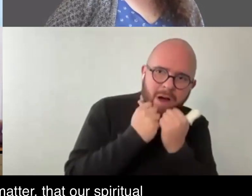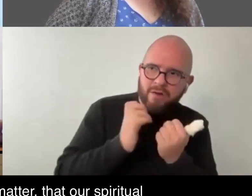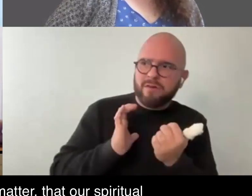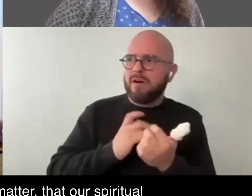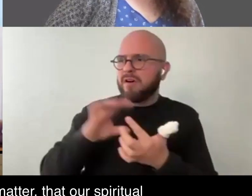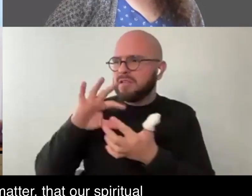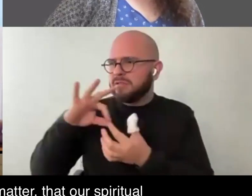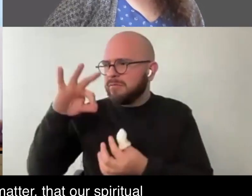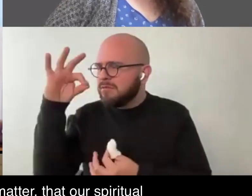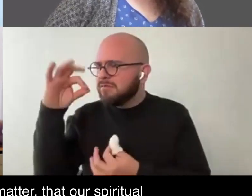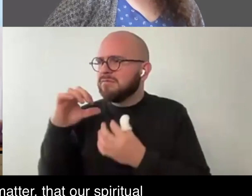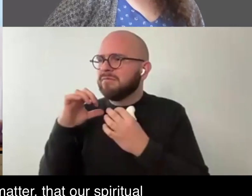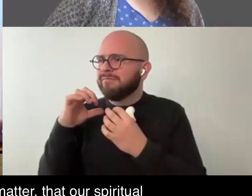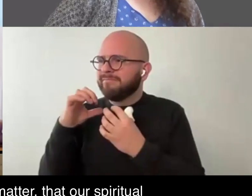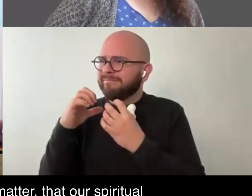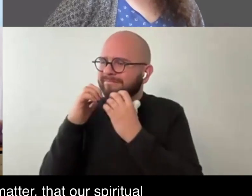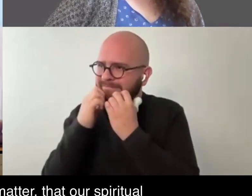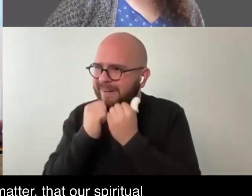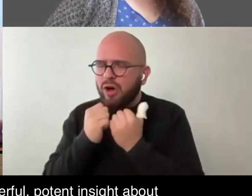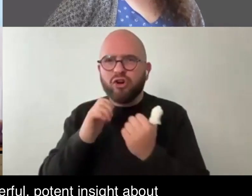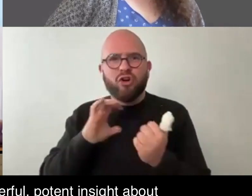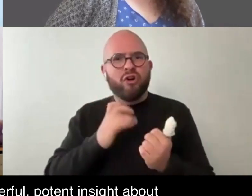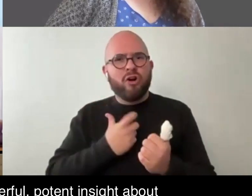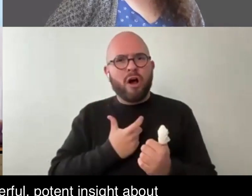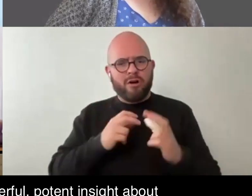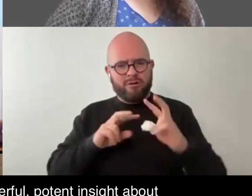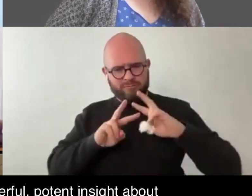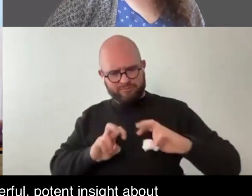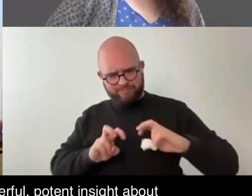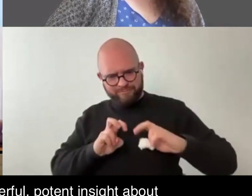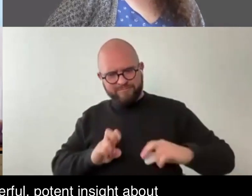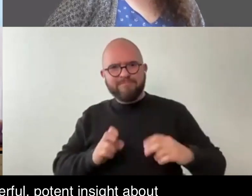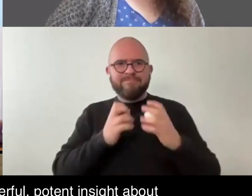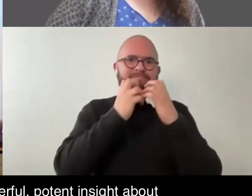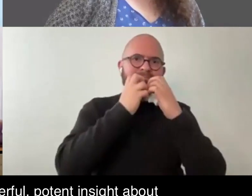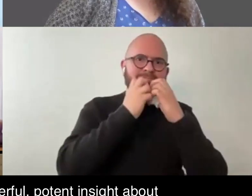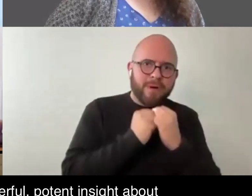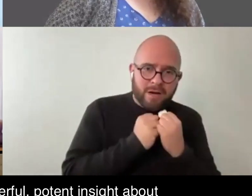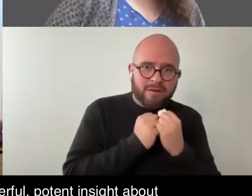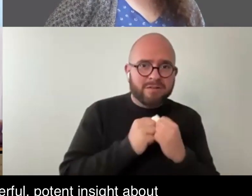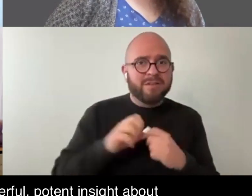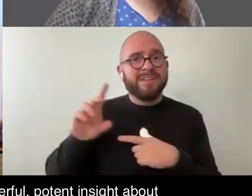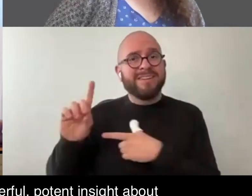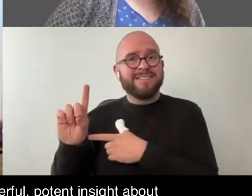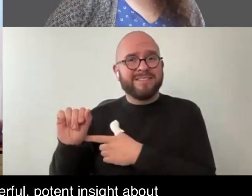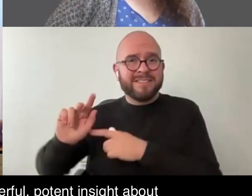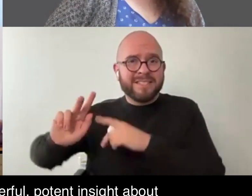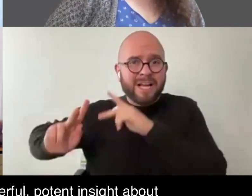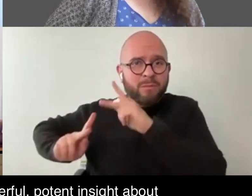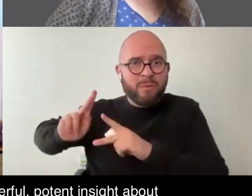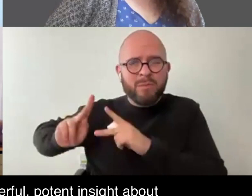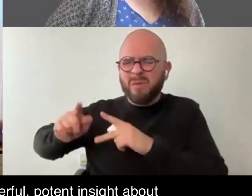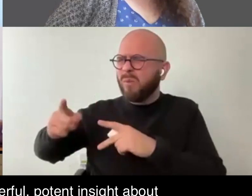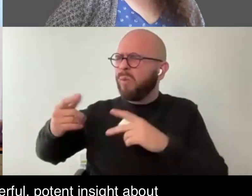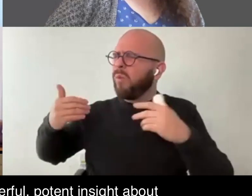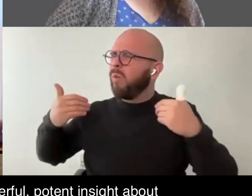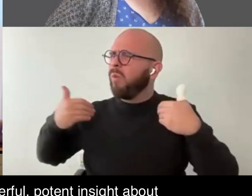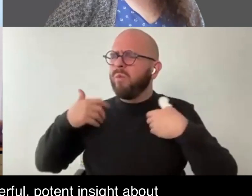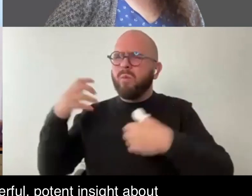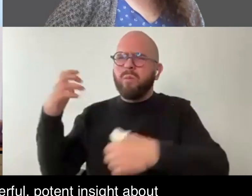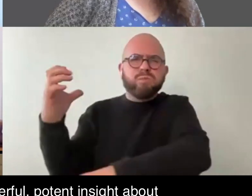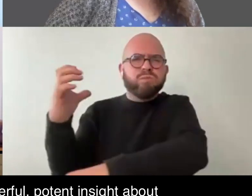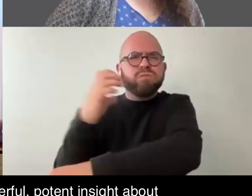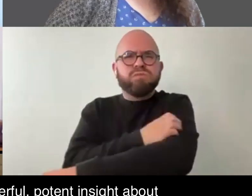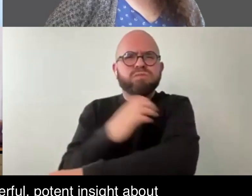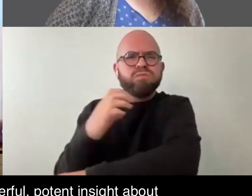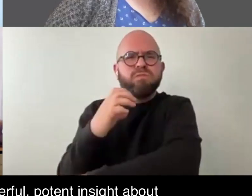our insights matter, that disabled folks have powerful,